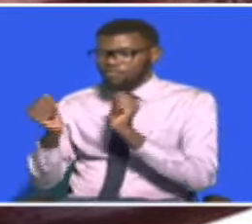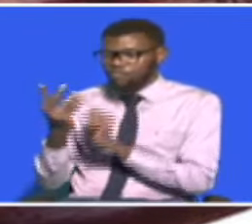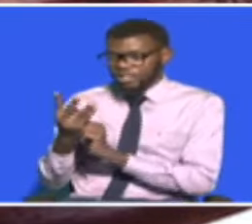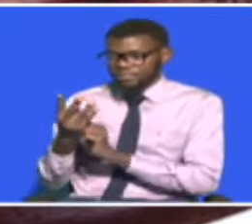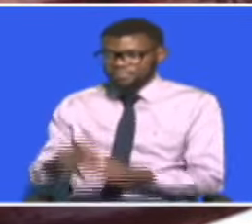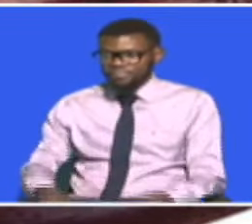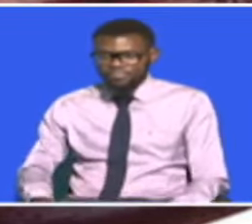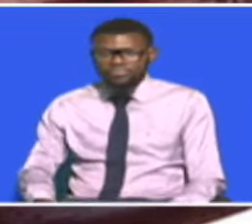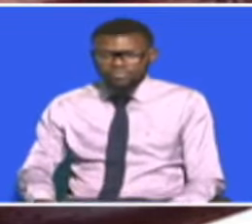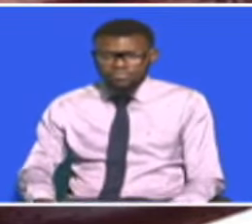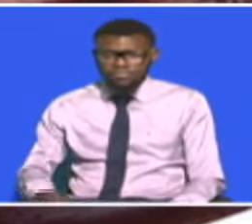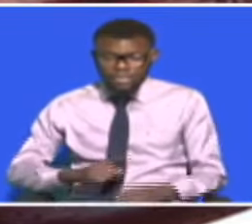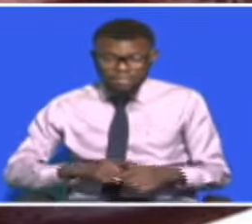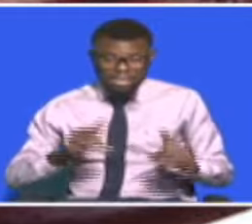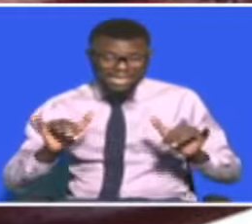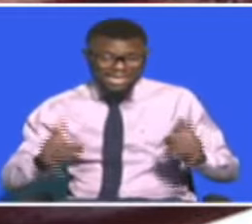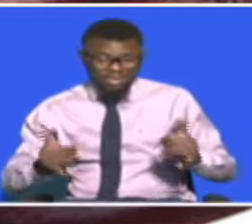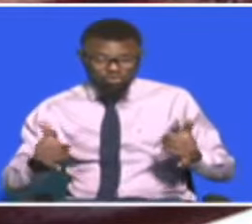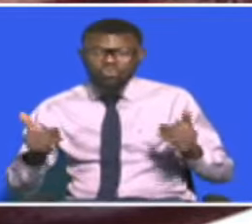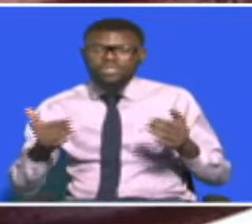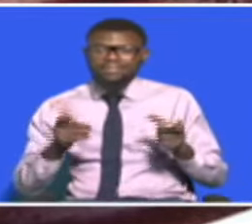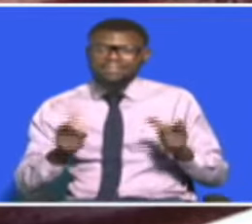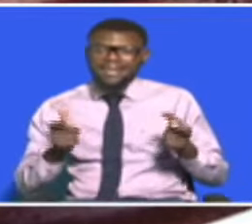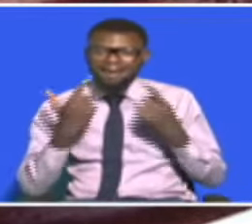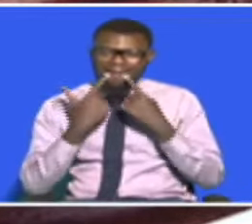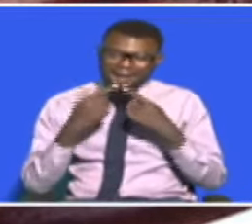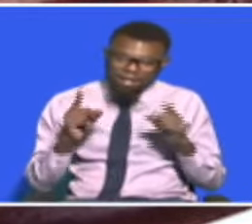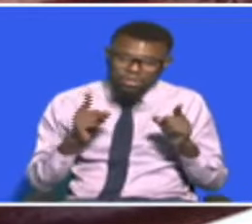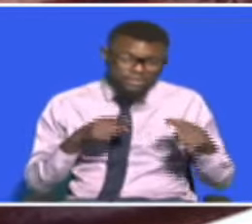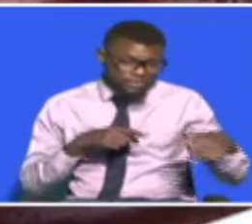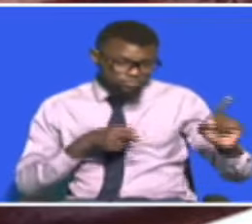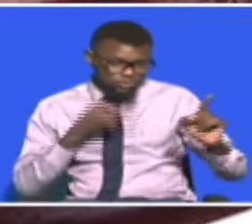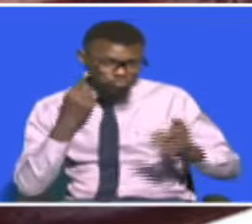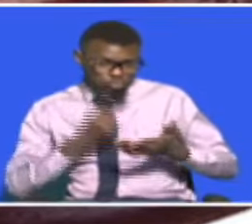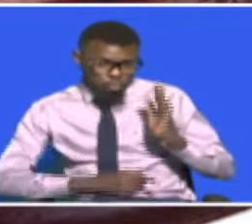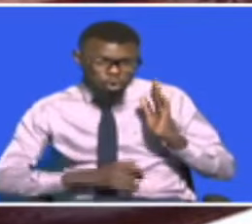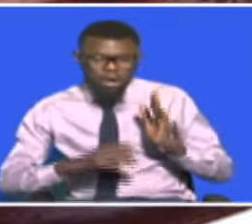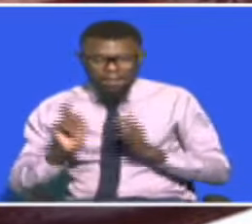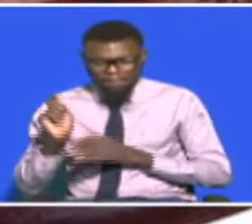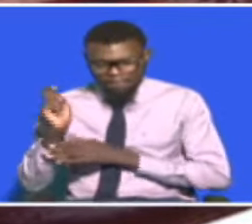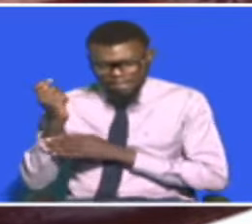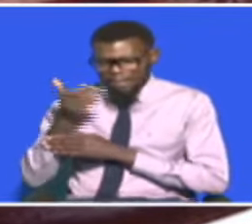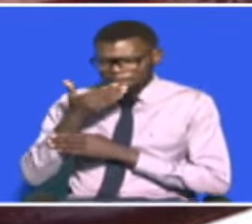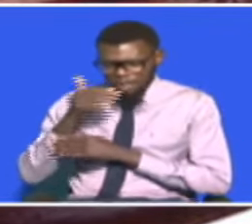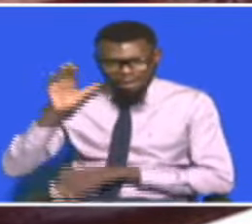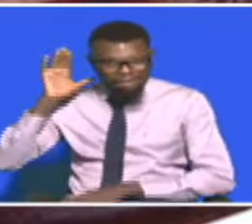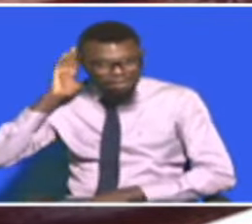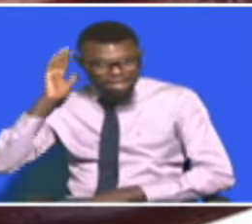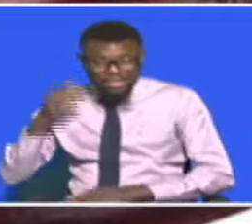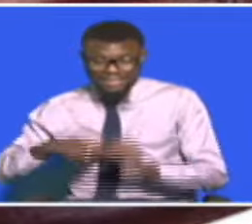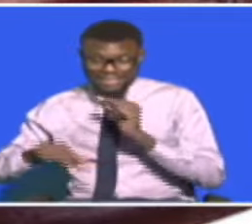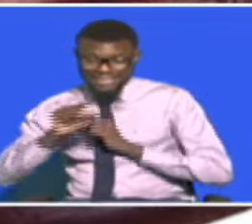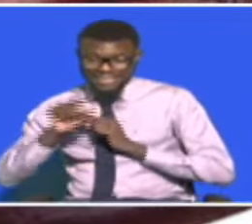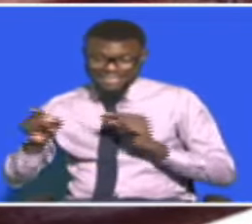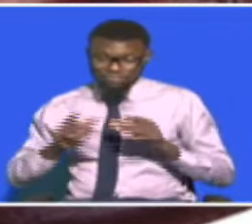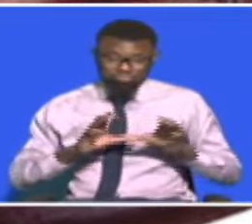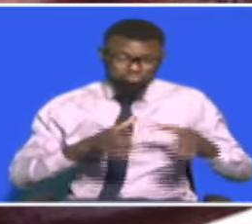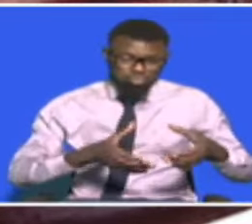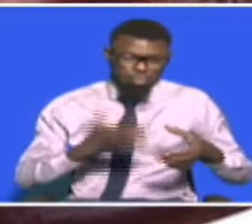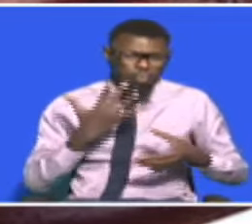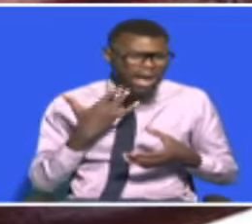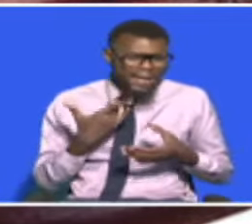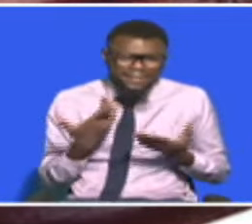a news briefing, the leaders say that the president should address the demands of the Gen Zs that are based on addressing abuse and plunder